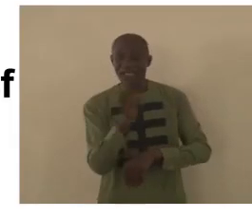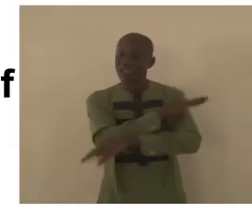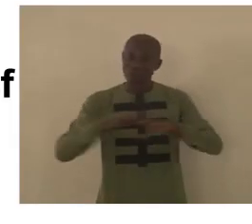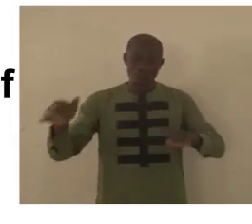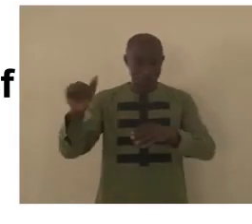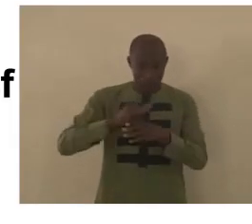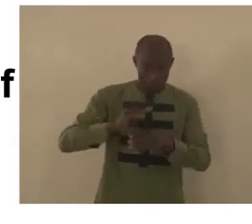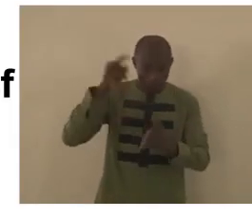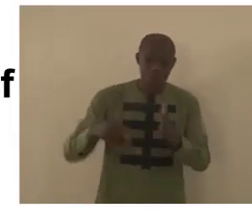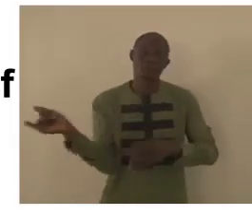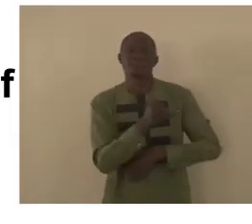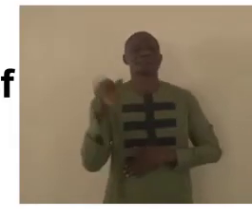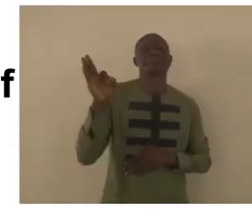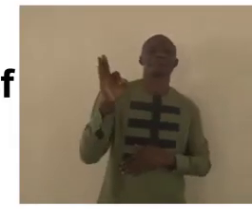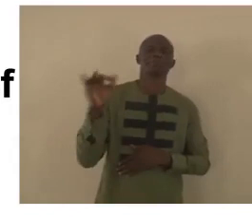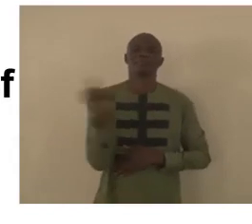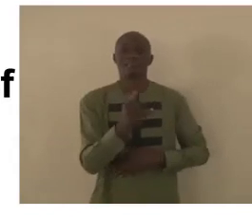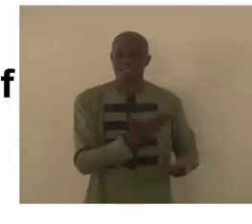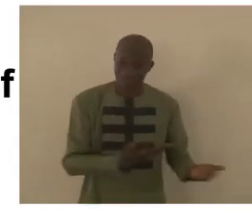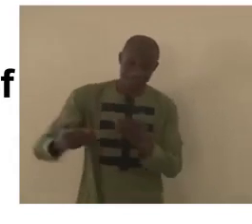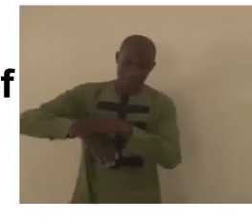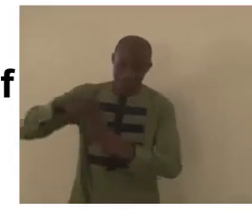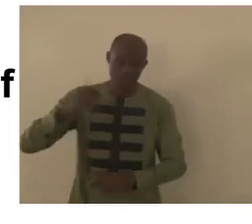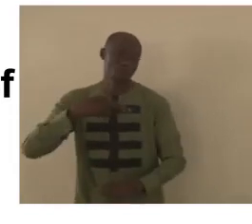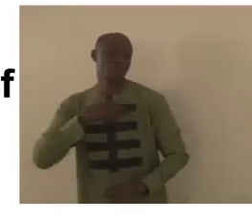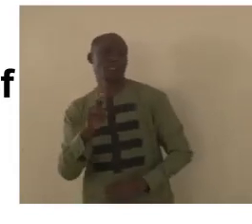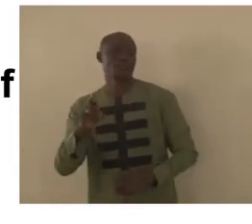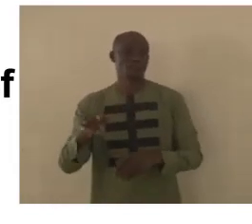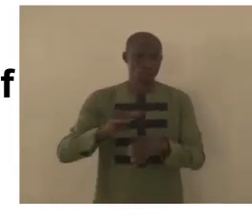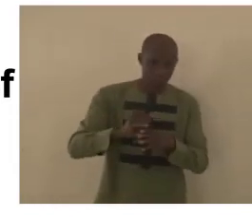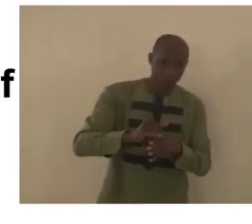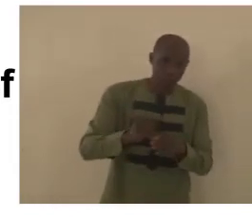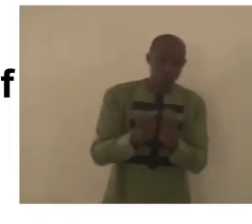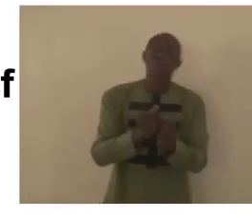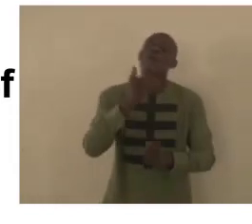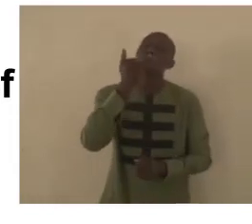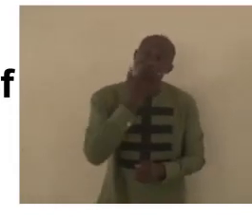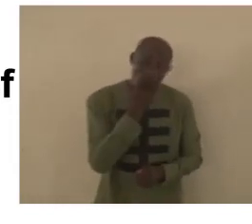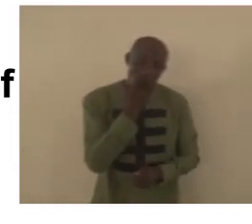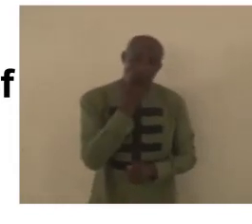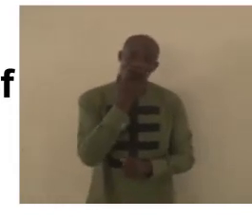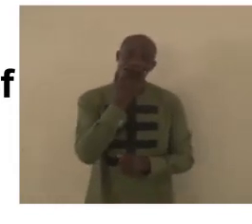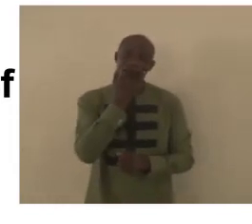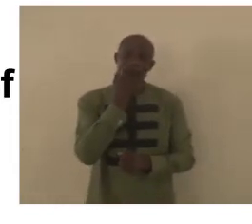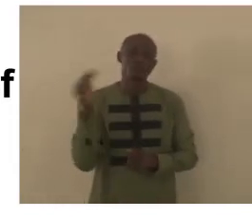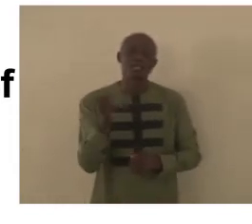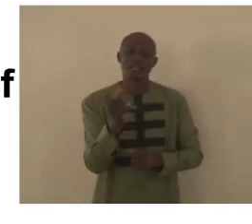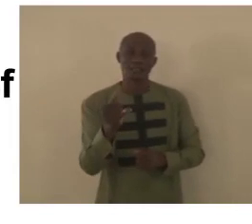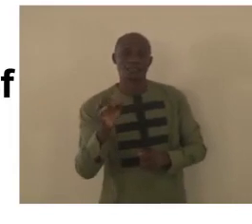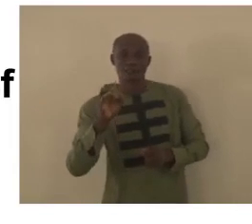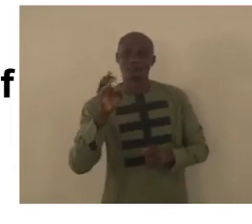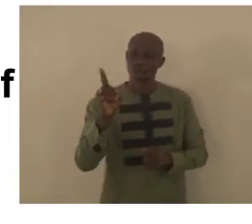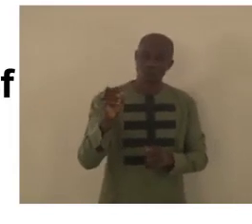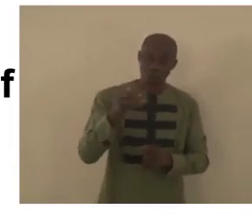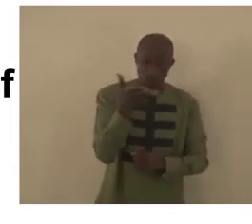don't practice what they preach. They carry out their religious practices with the wrong motive. They do all